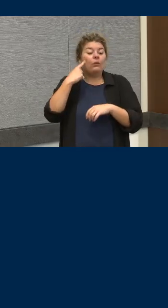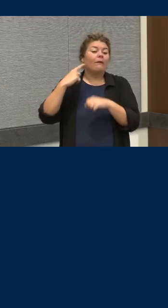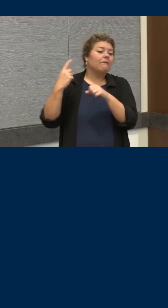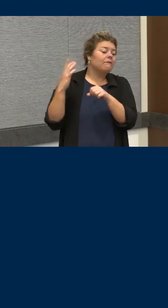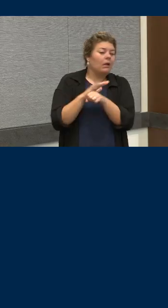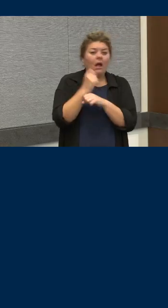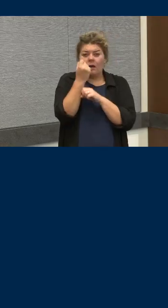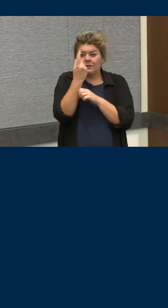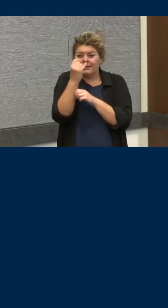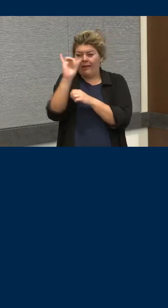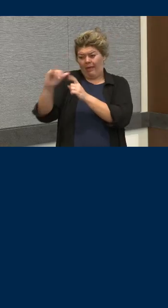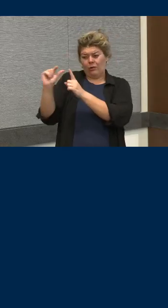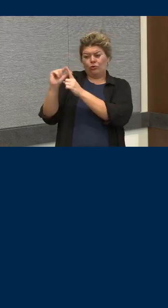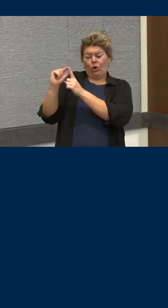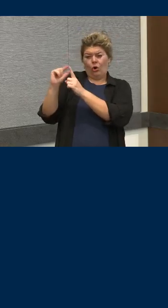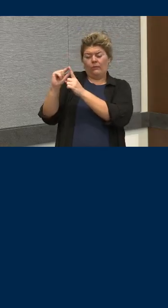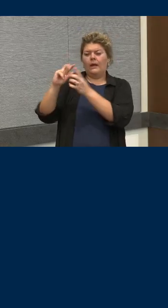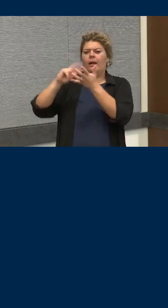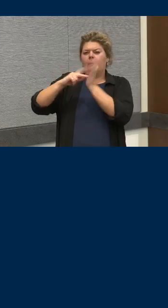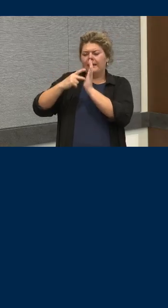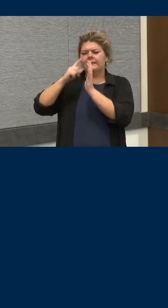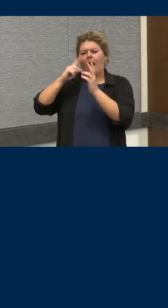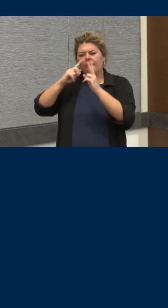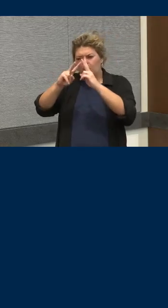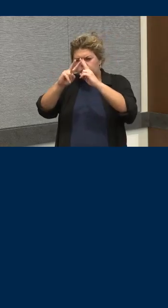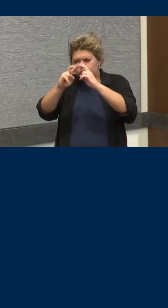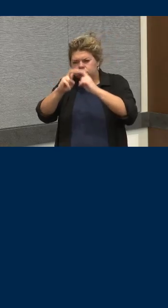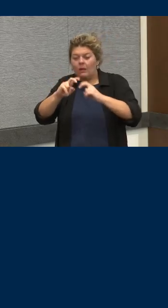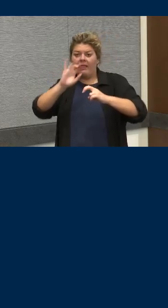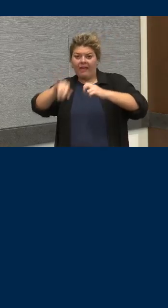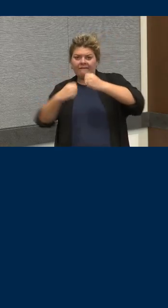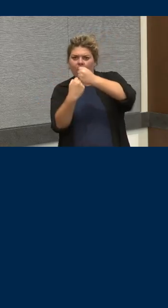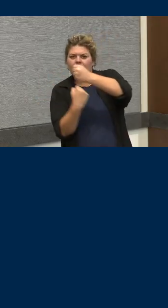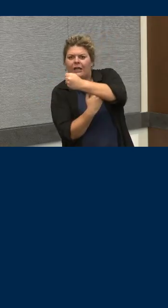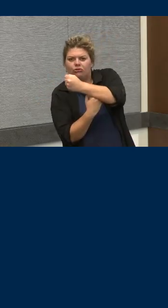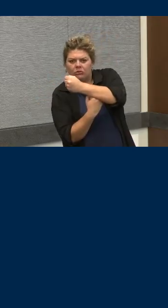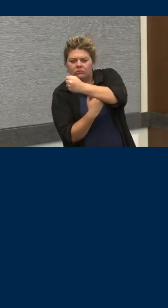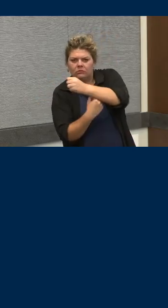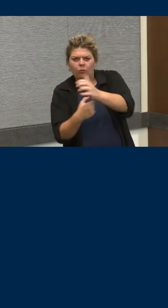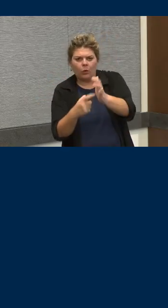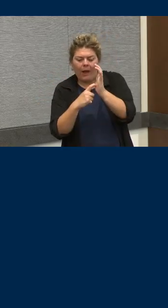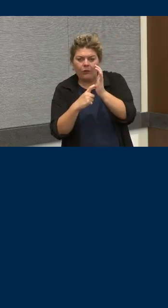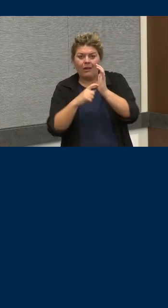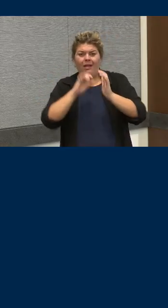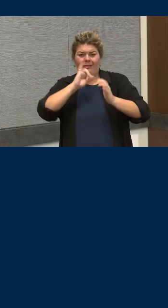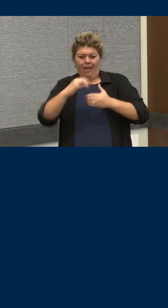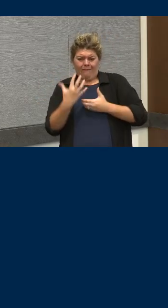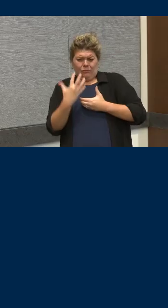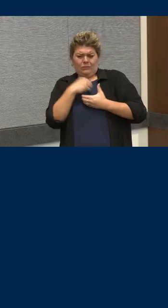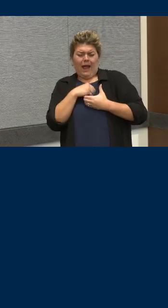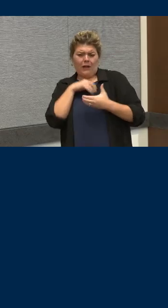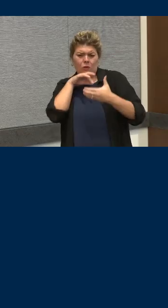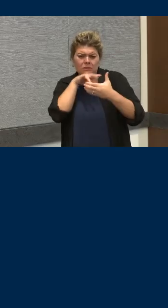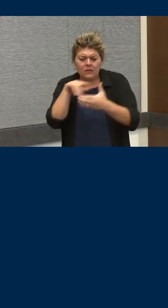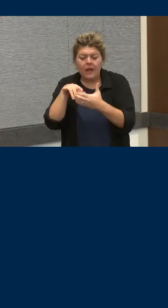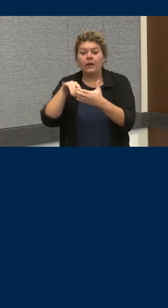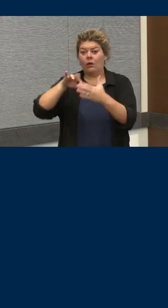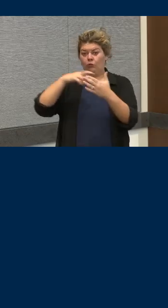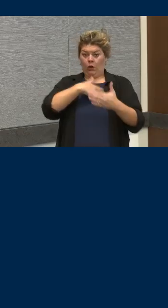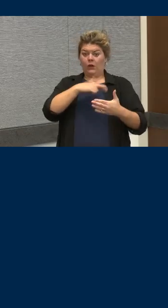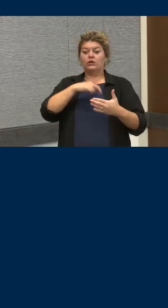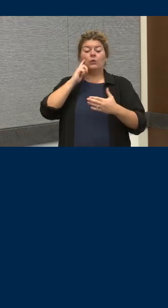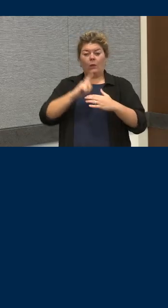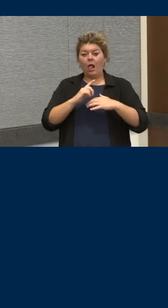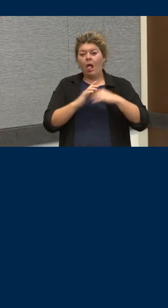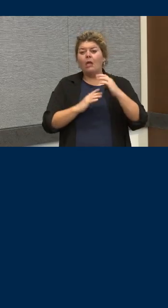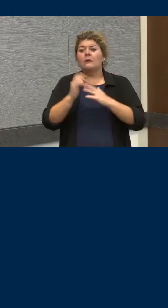this term establishes a methodological foundation from which the vernacular study of religion will grow as a